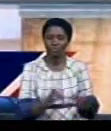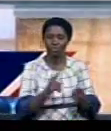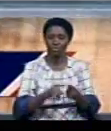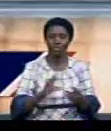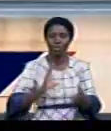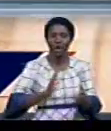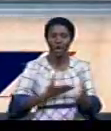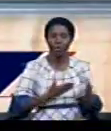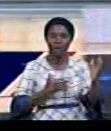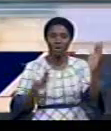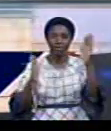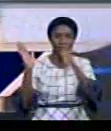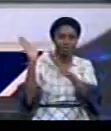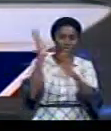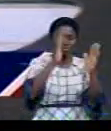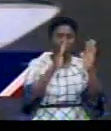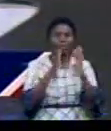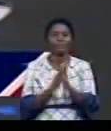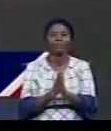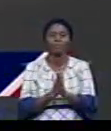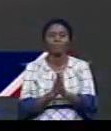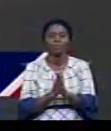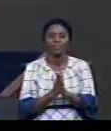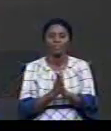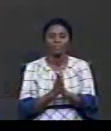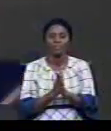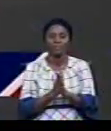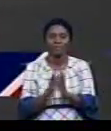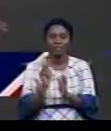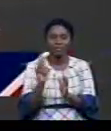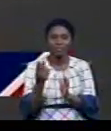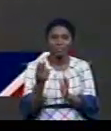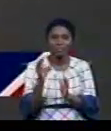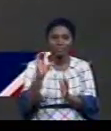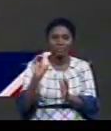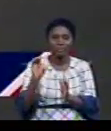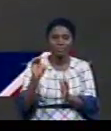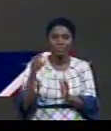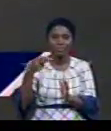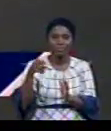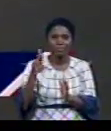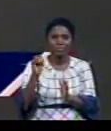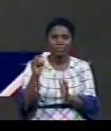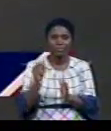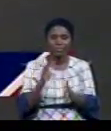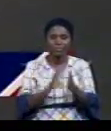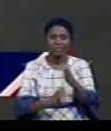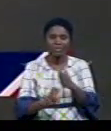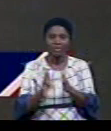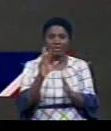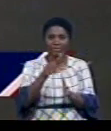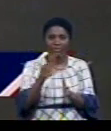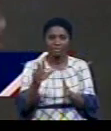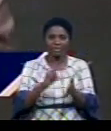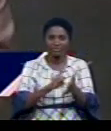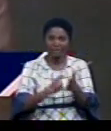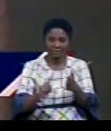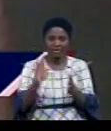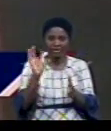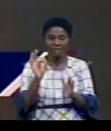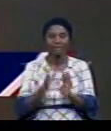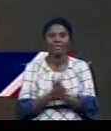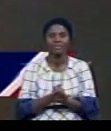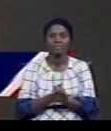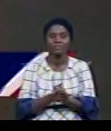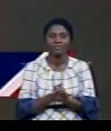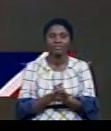in 2 Chronicles chapter 33. 2 Chronicles chapter 33, I'm reading from verse 9. So